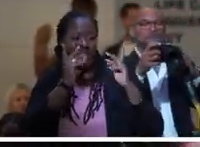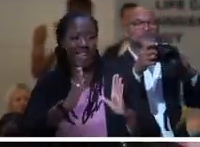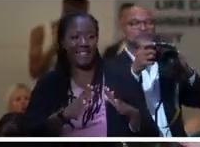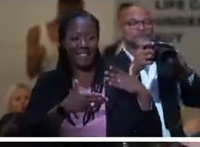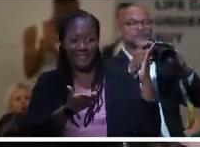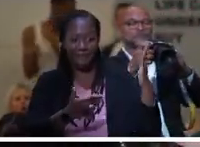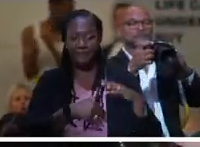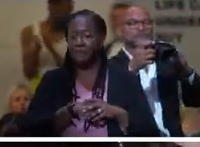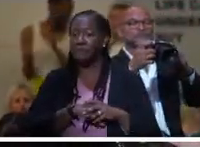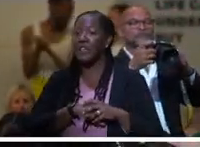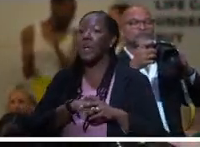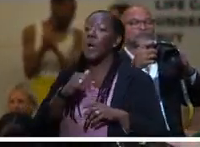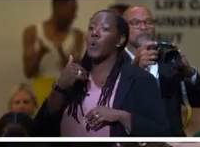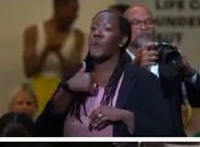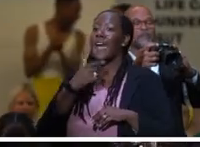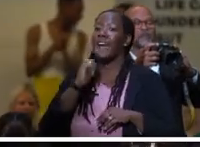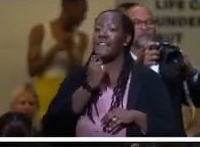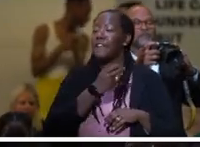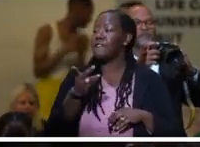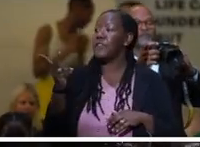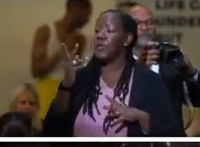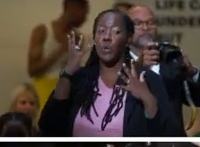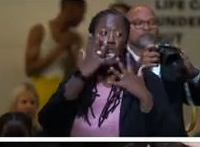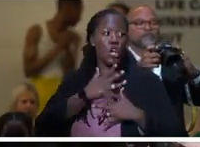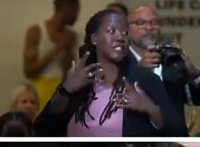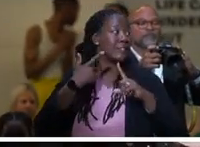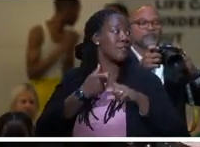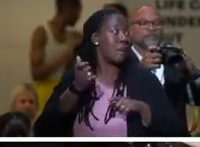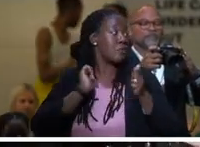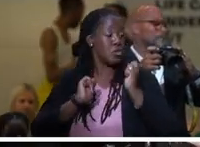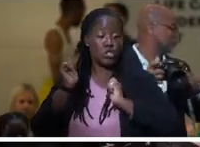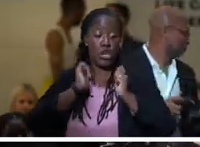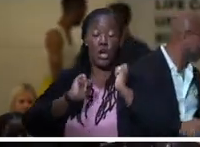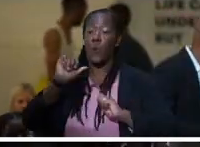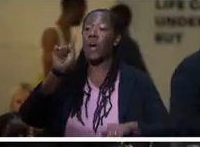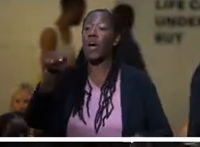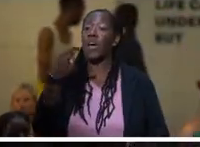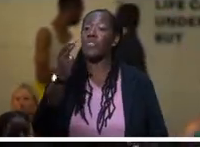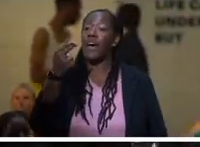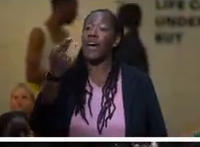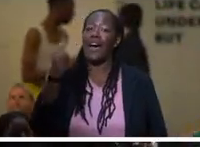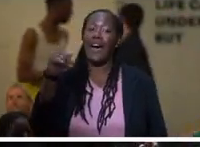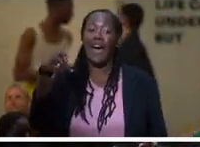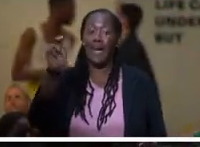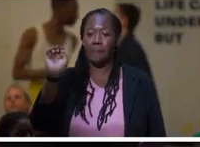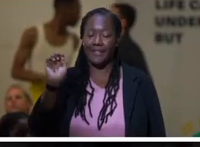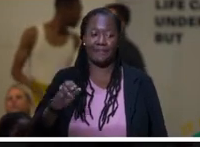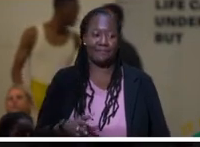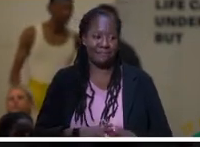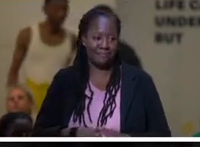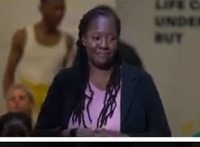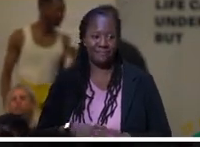So we have a special treat. We have a couple of looks from the show, The Hype, from a few